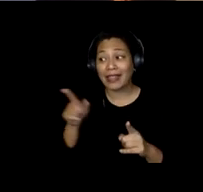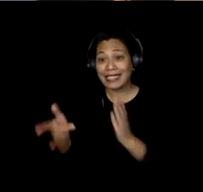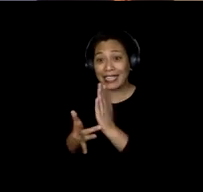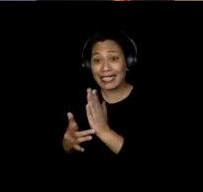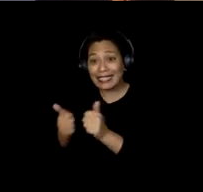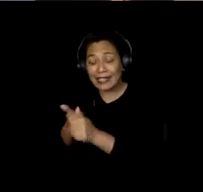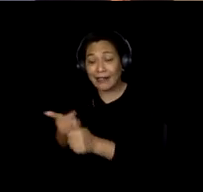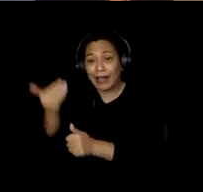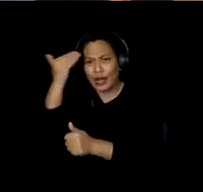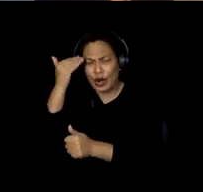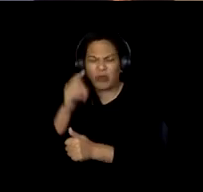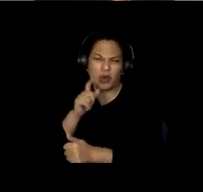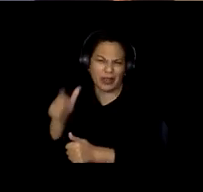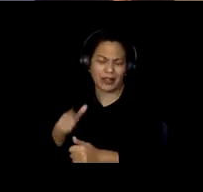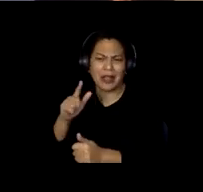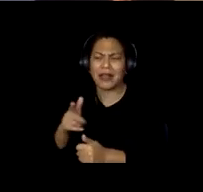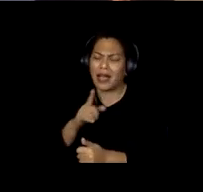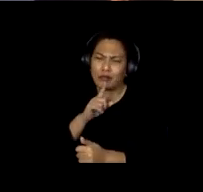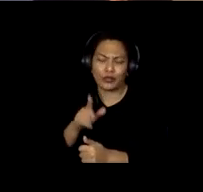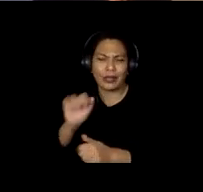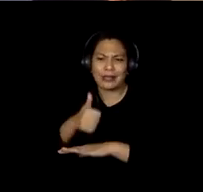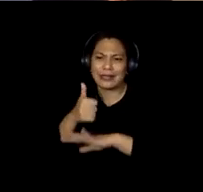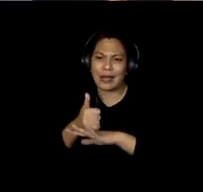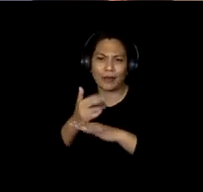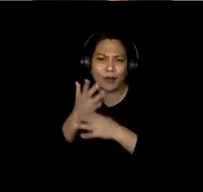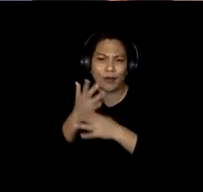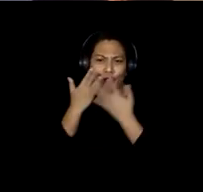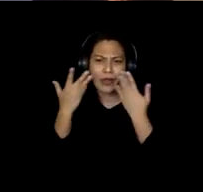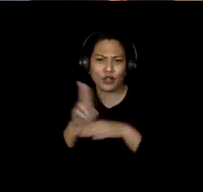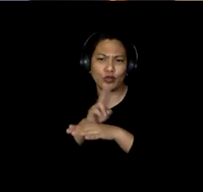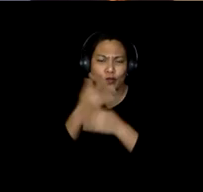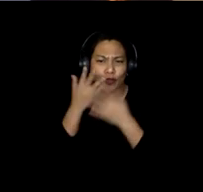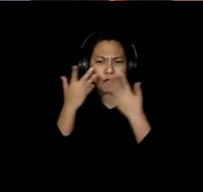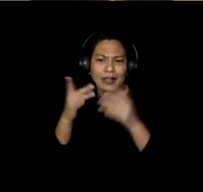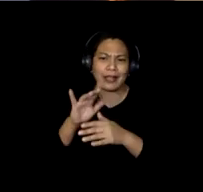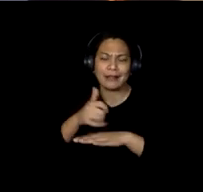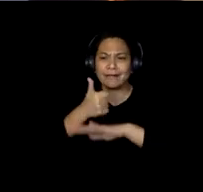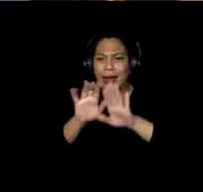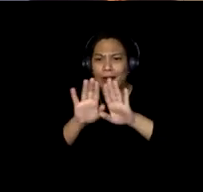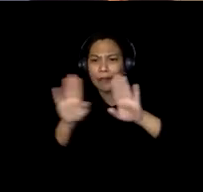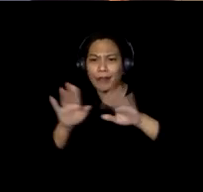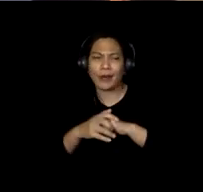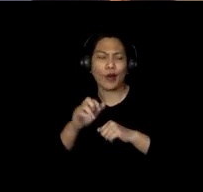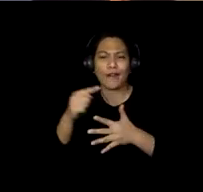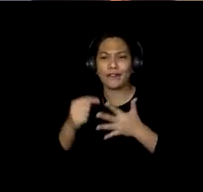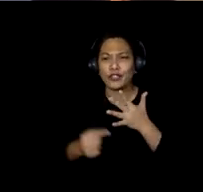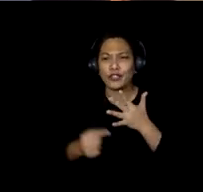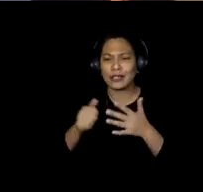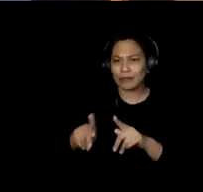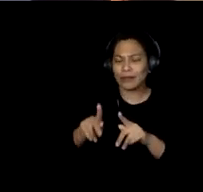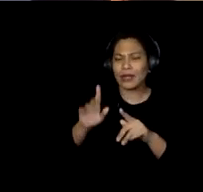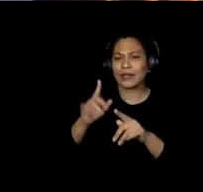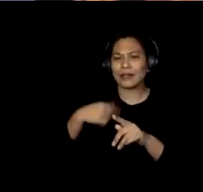probably interfaces created or open source creation of features that will enable us to do